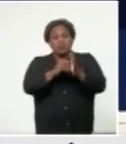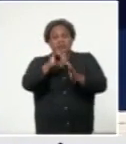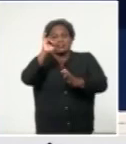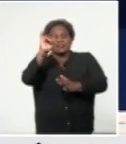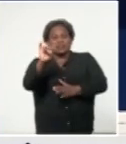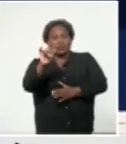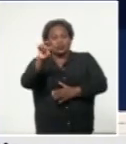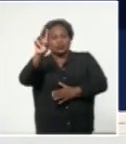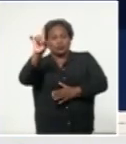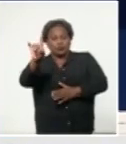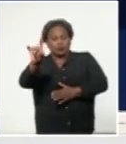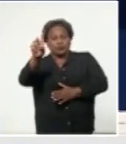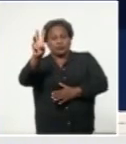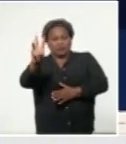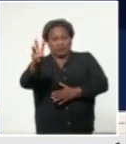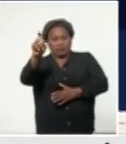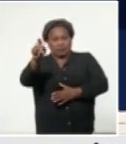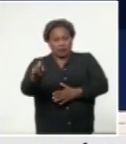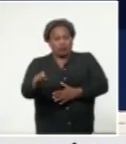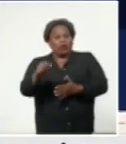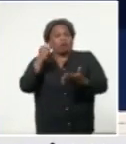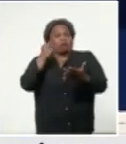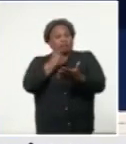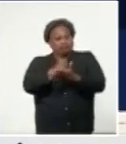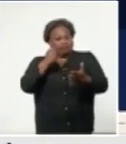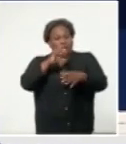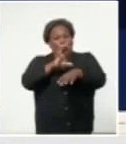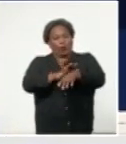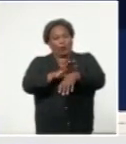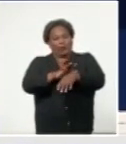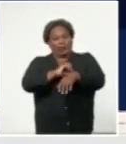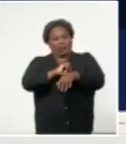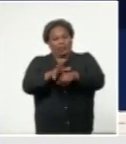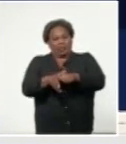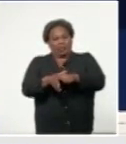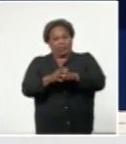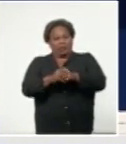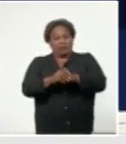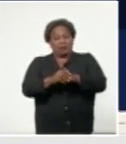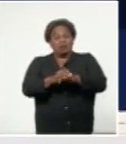57,070 deaths in these countries.